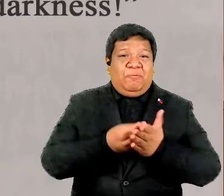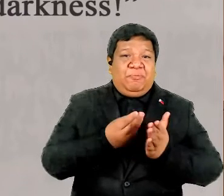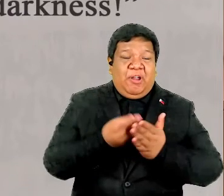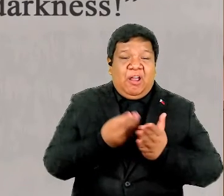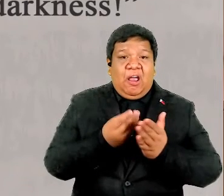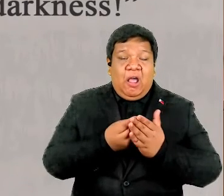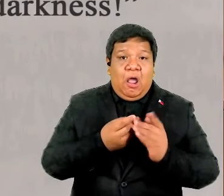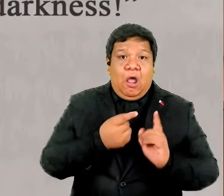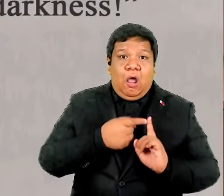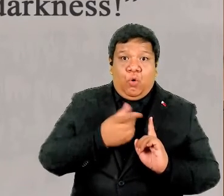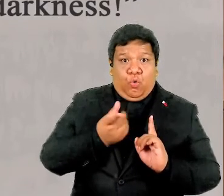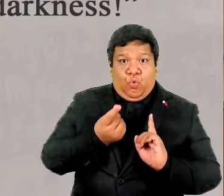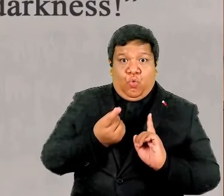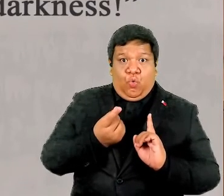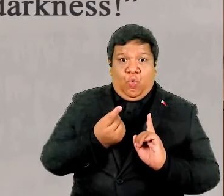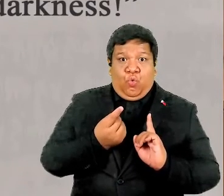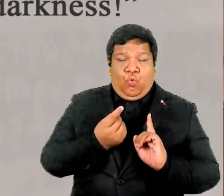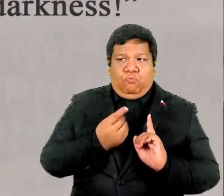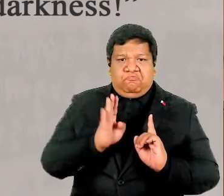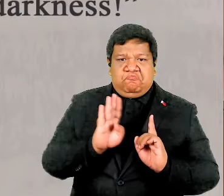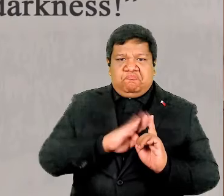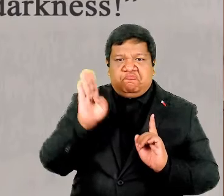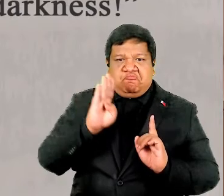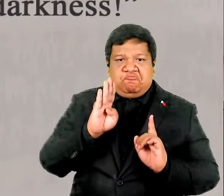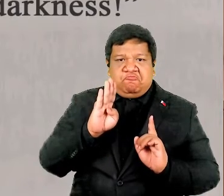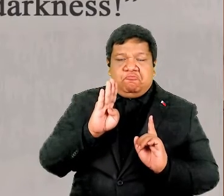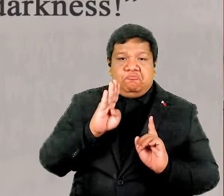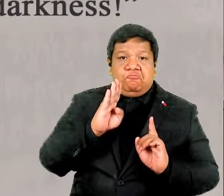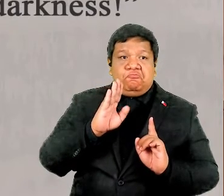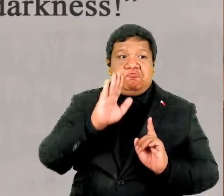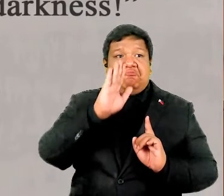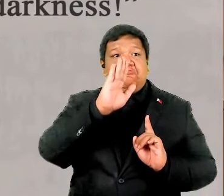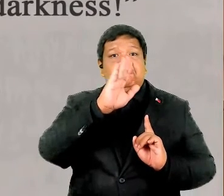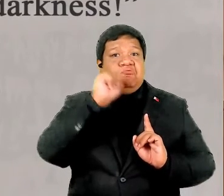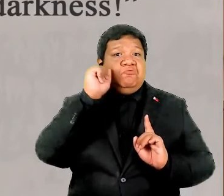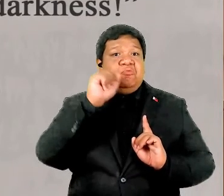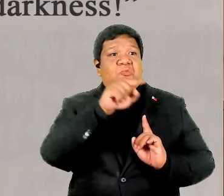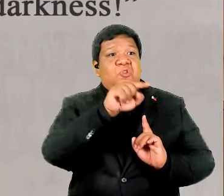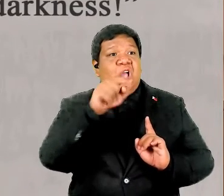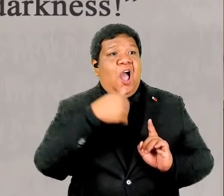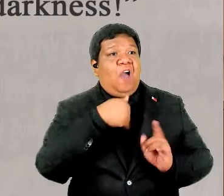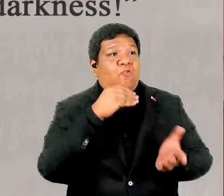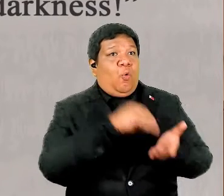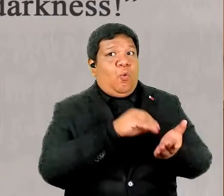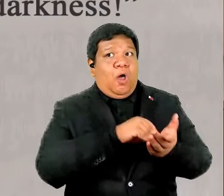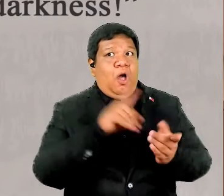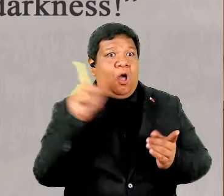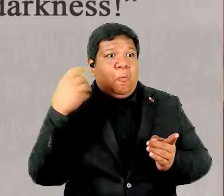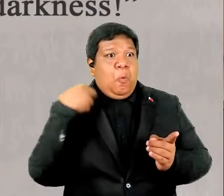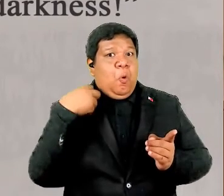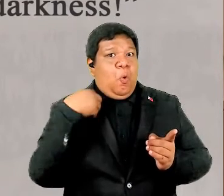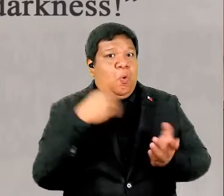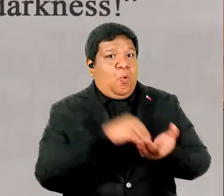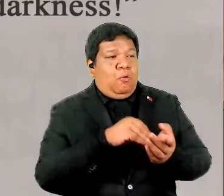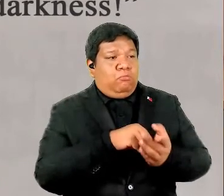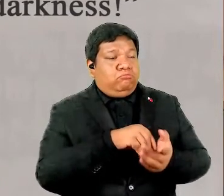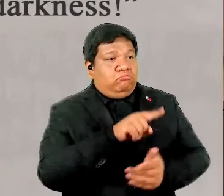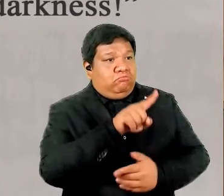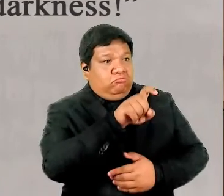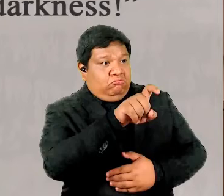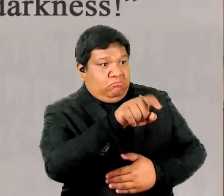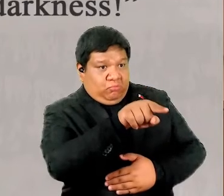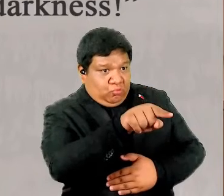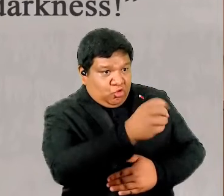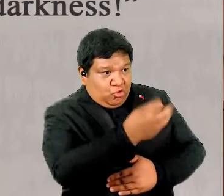the master's money or possession, he did a very bold move. Tinawag niya ang mga nagkakautang sa kanyang master at kanyang